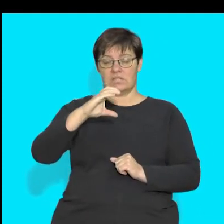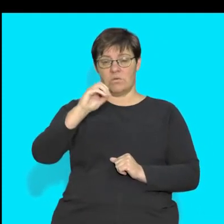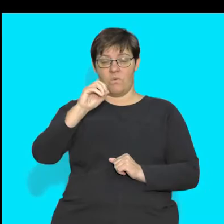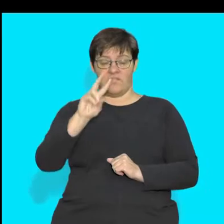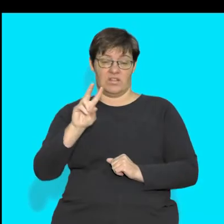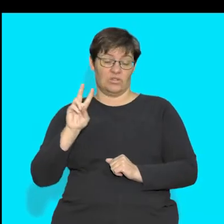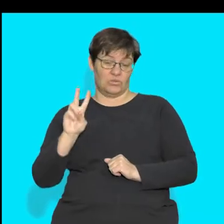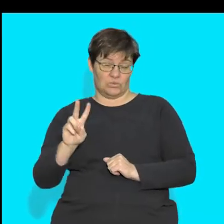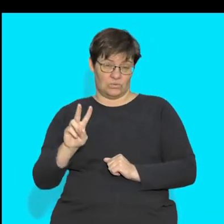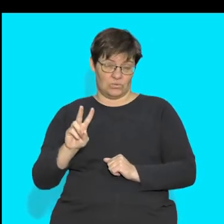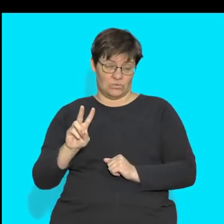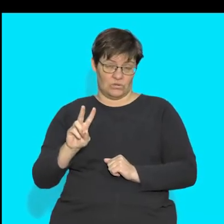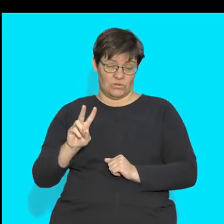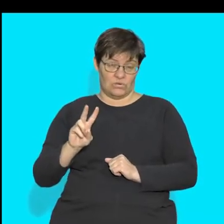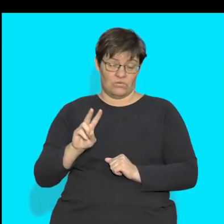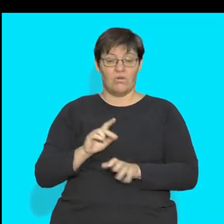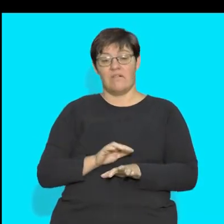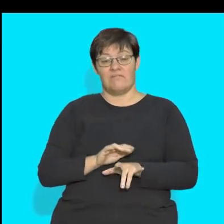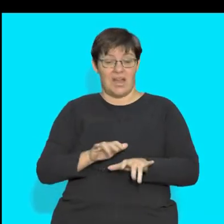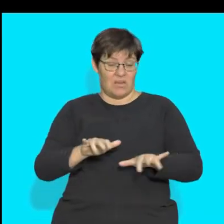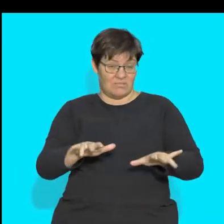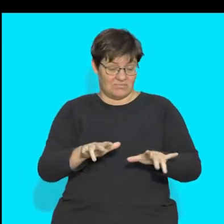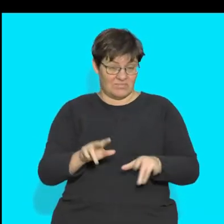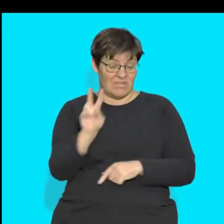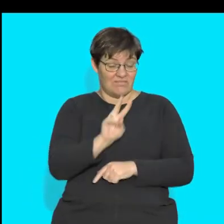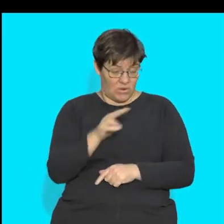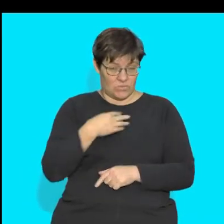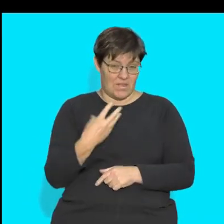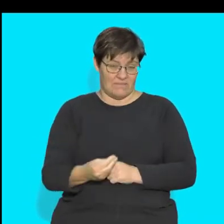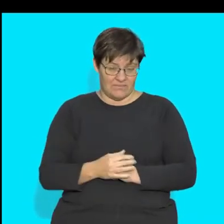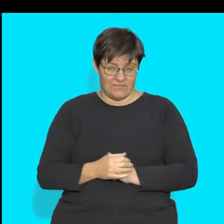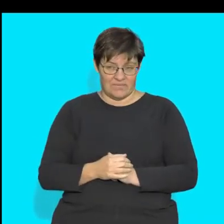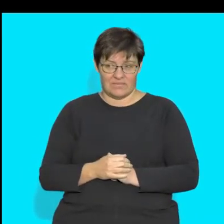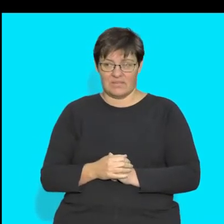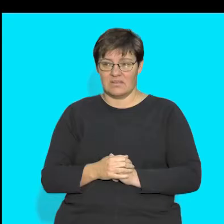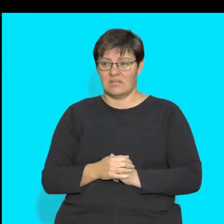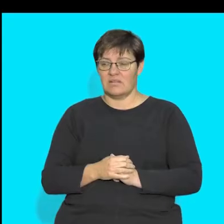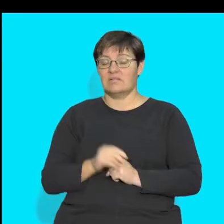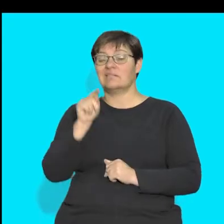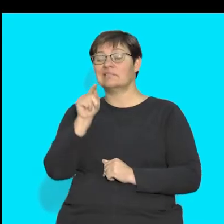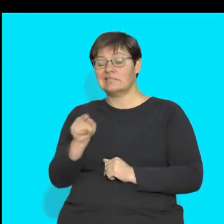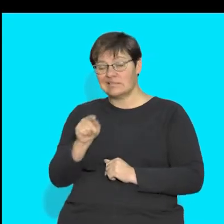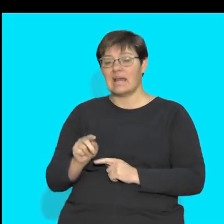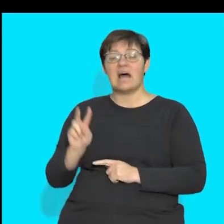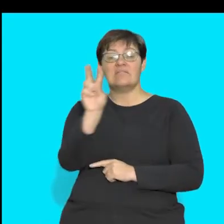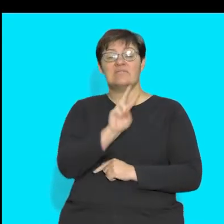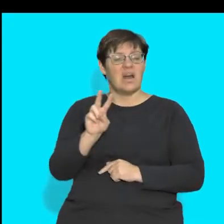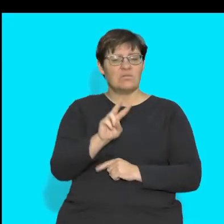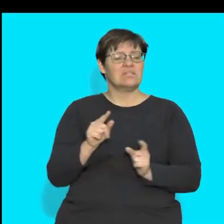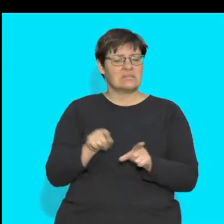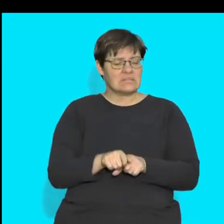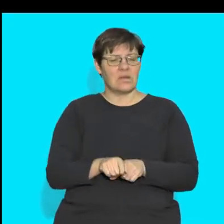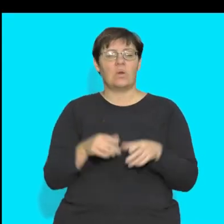SARS-CoV-2, the virus that is, right, the pandemic that we have. And what we can see is a virus is